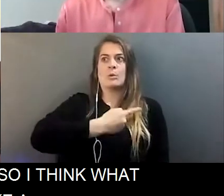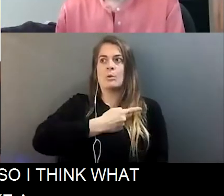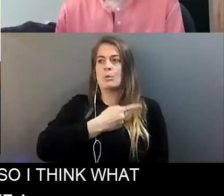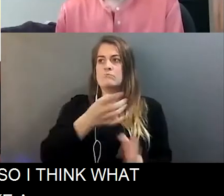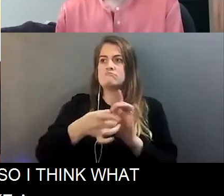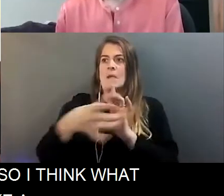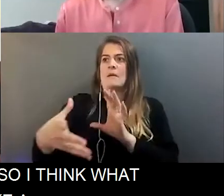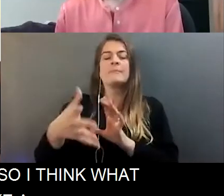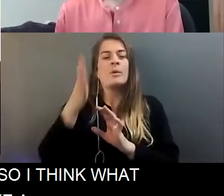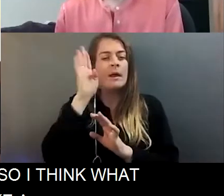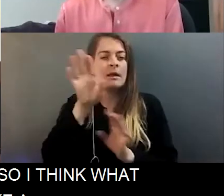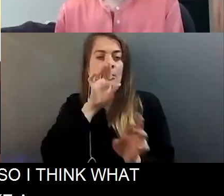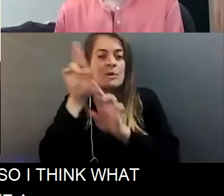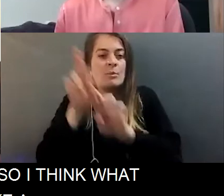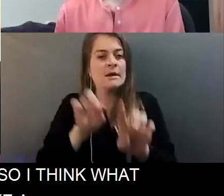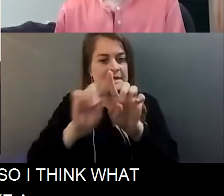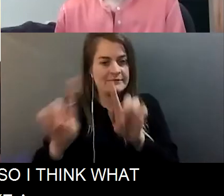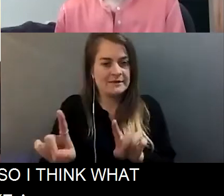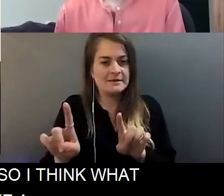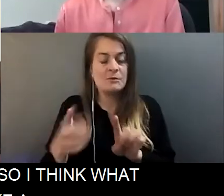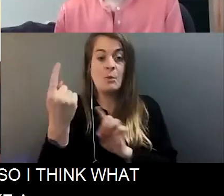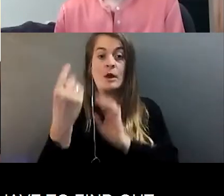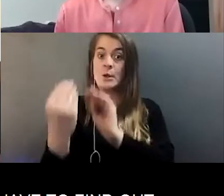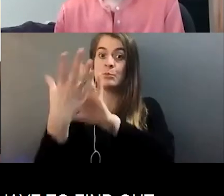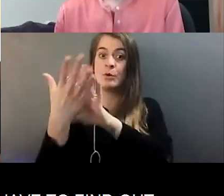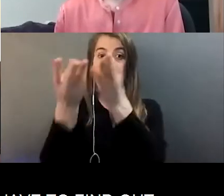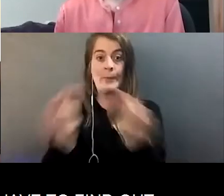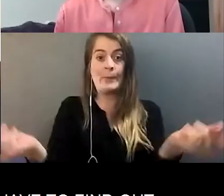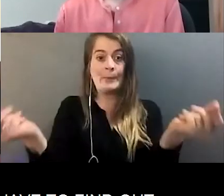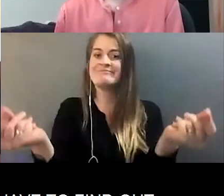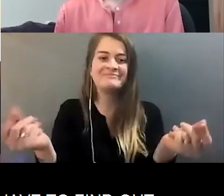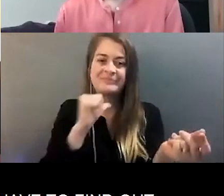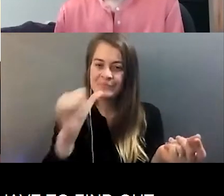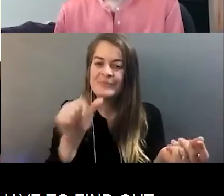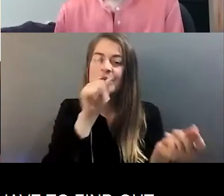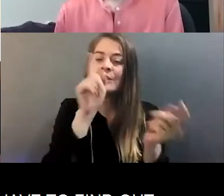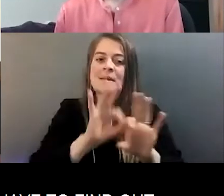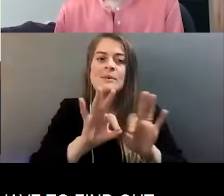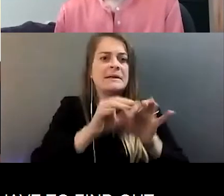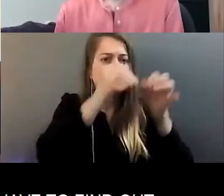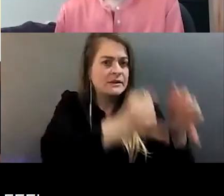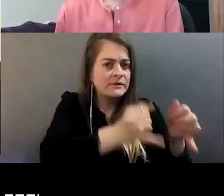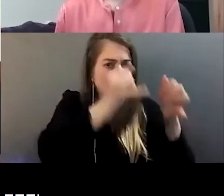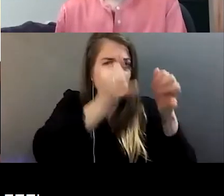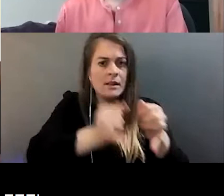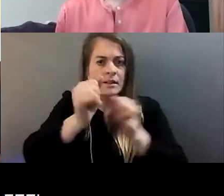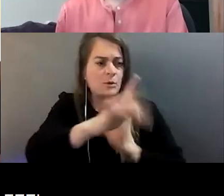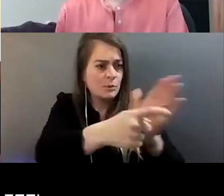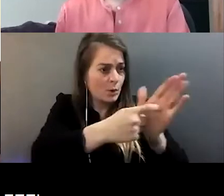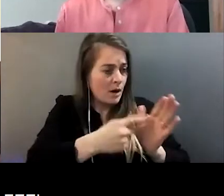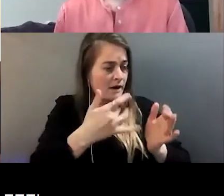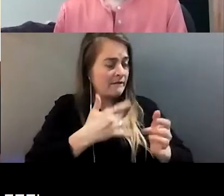that means is that we can't take a single approach to every person. We have to find out what that person needs to